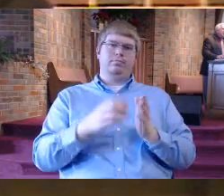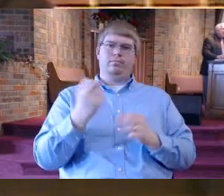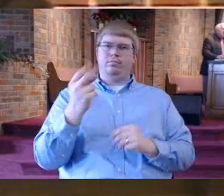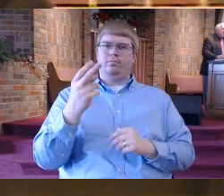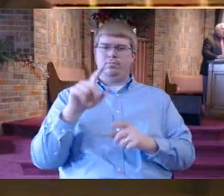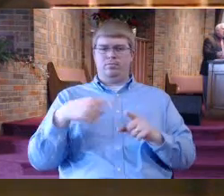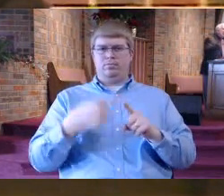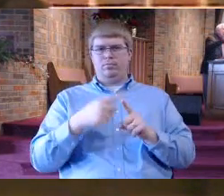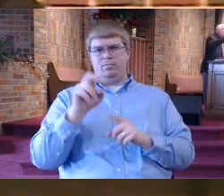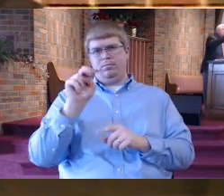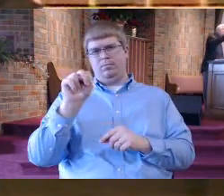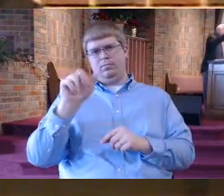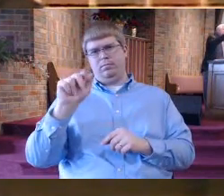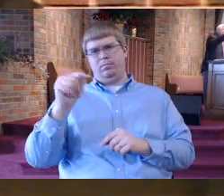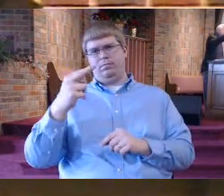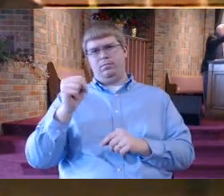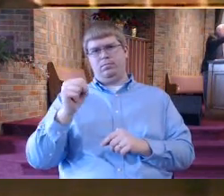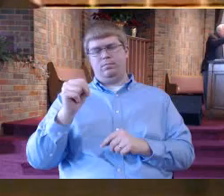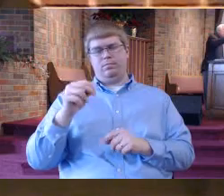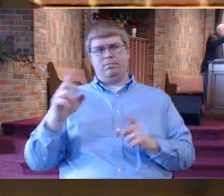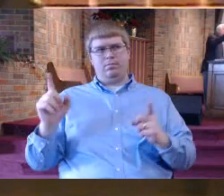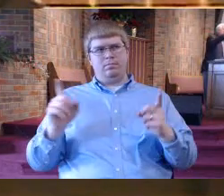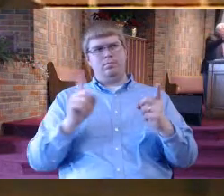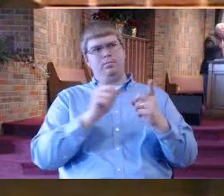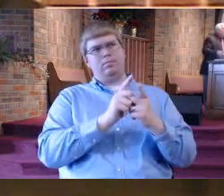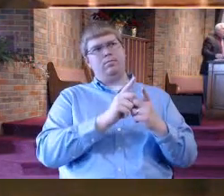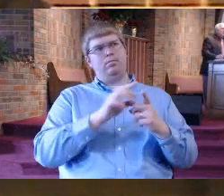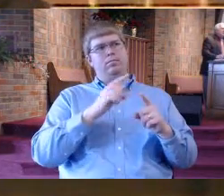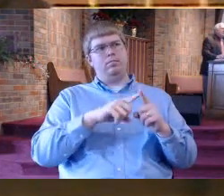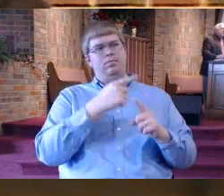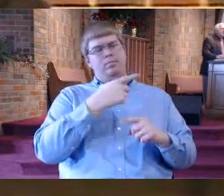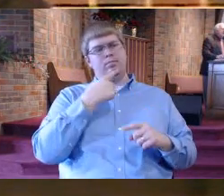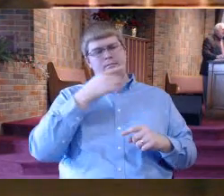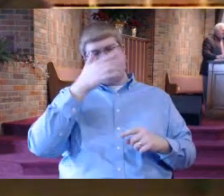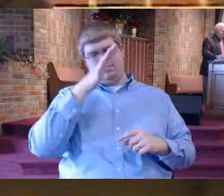before God, says, the man who has done the things you've done deserves to die.